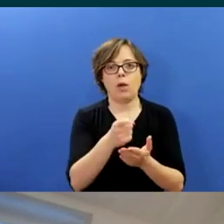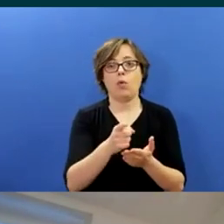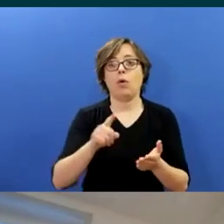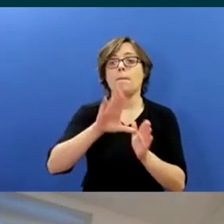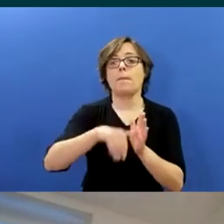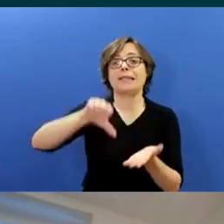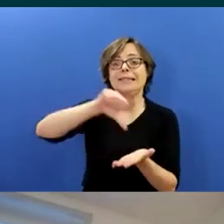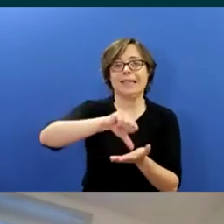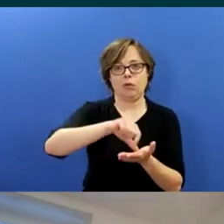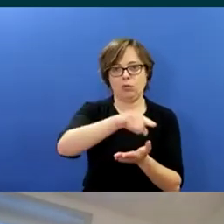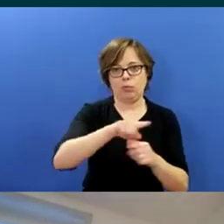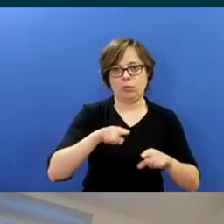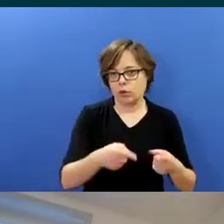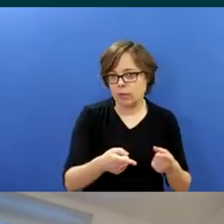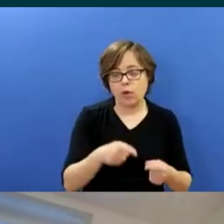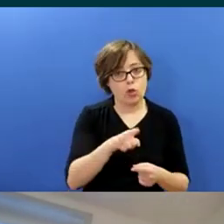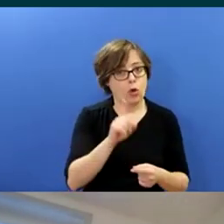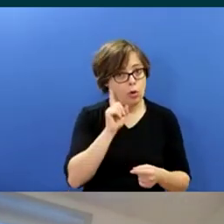very valuable